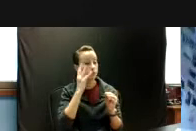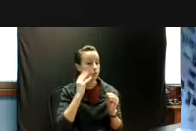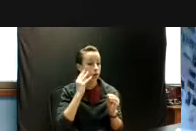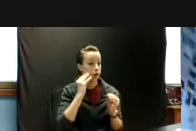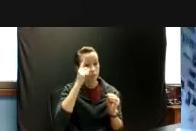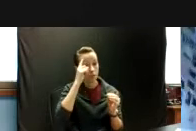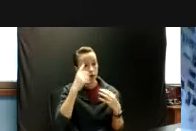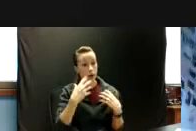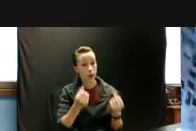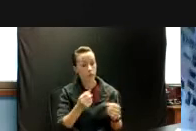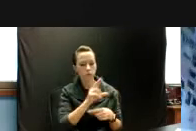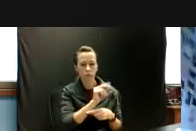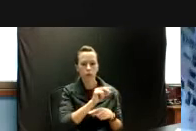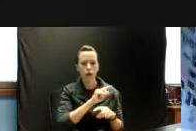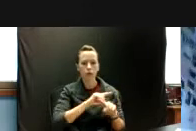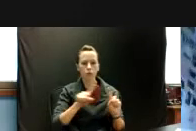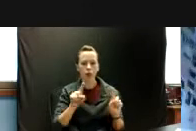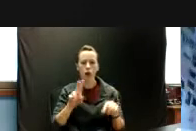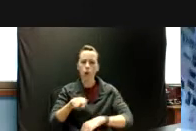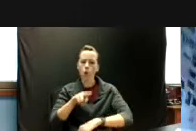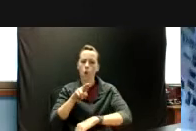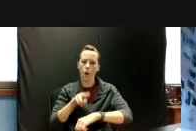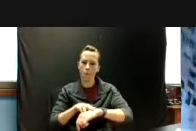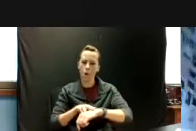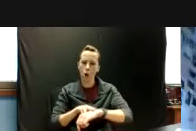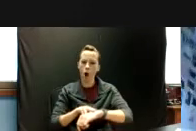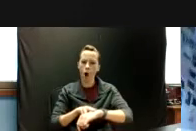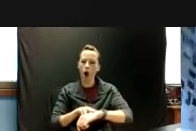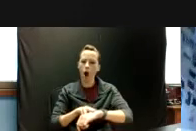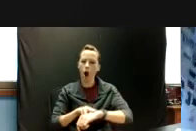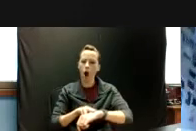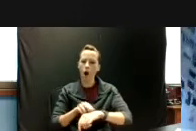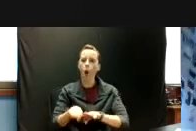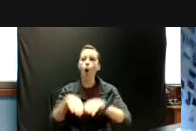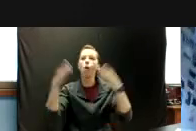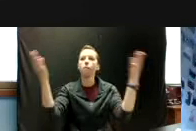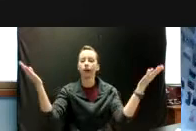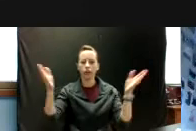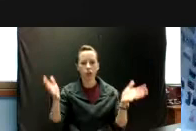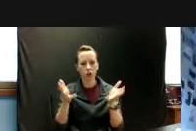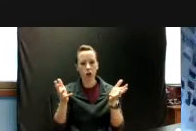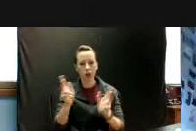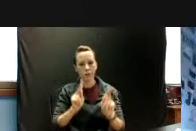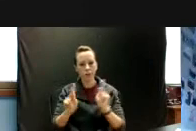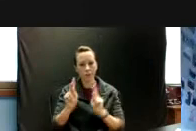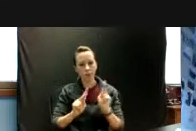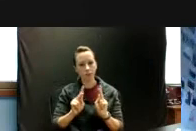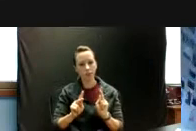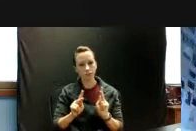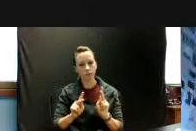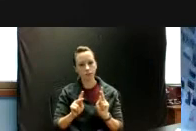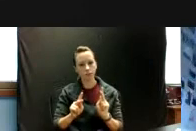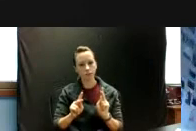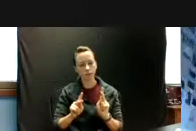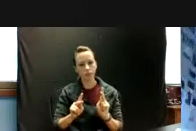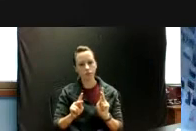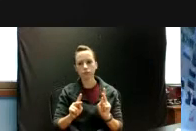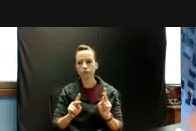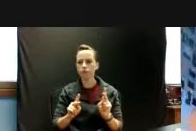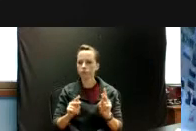but just totally normalizing mental health and encouraging people to have those really courageous